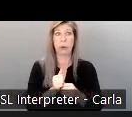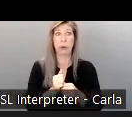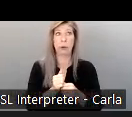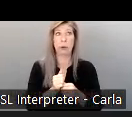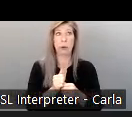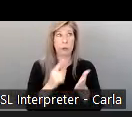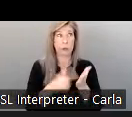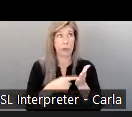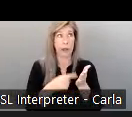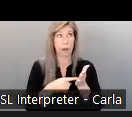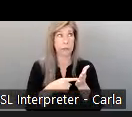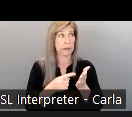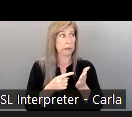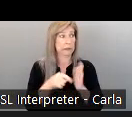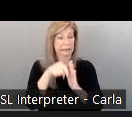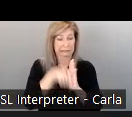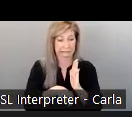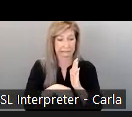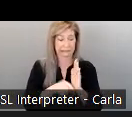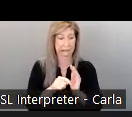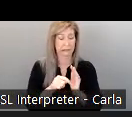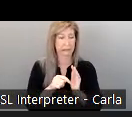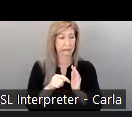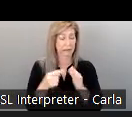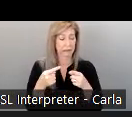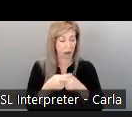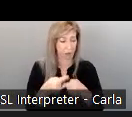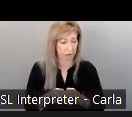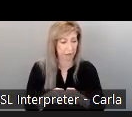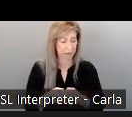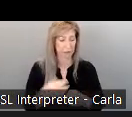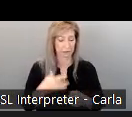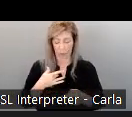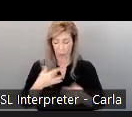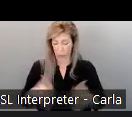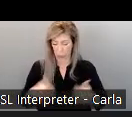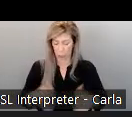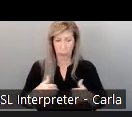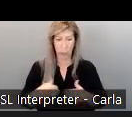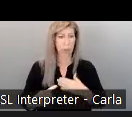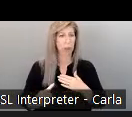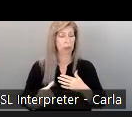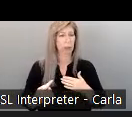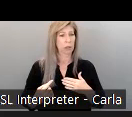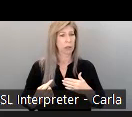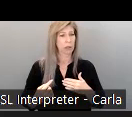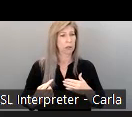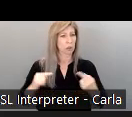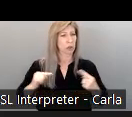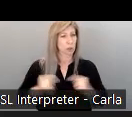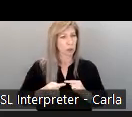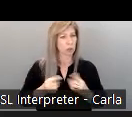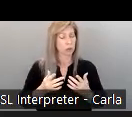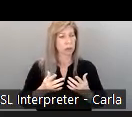be harmful, and that we have to find ways to talk about the work, to be really honest about the